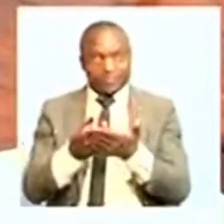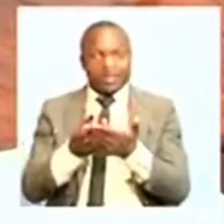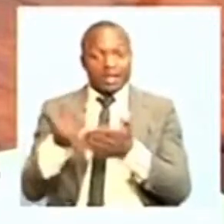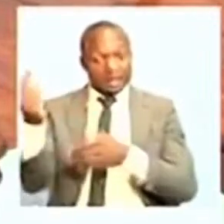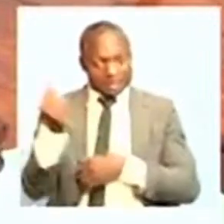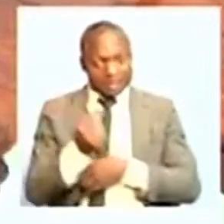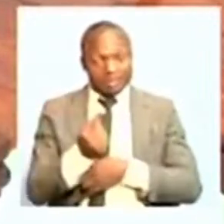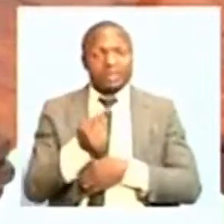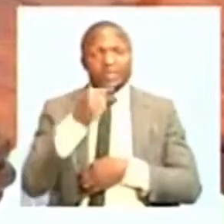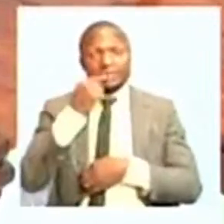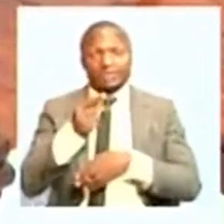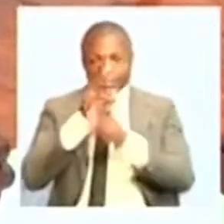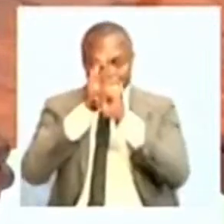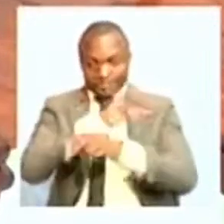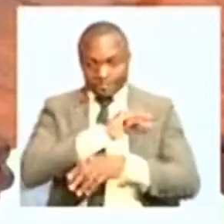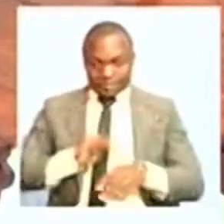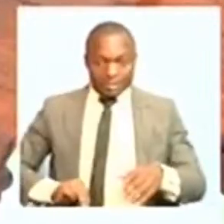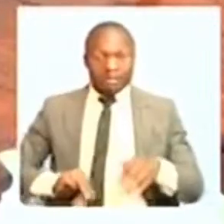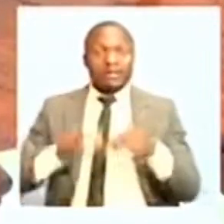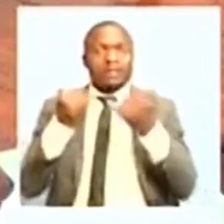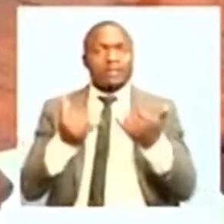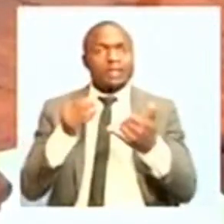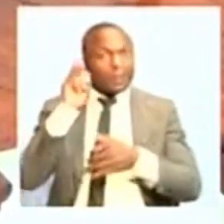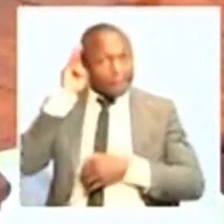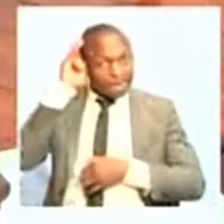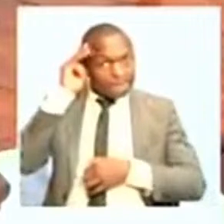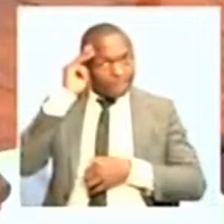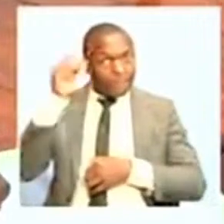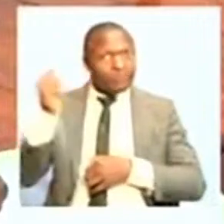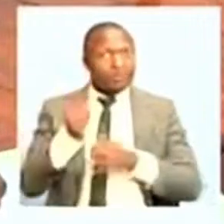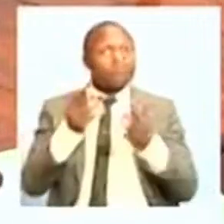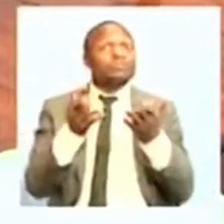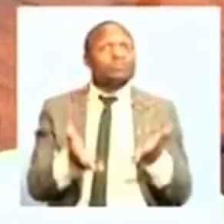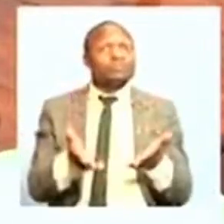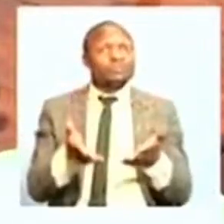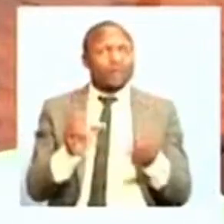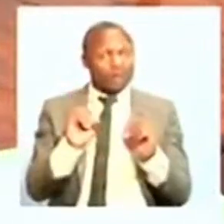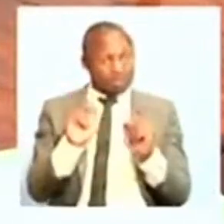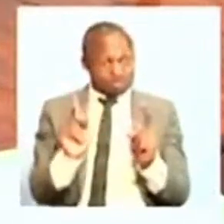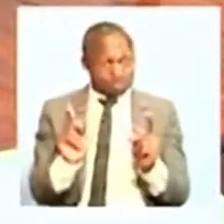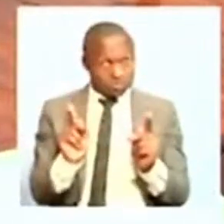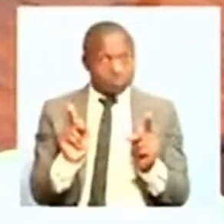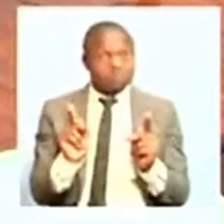come. As I said, one of the members now is the ministry. They are here, isn't it? Okay.